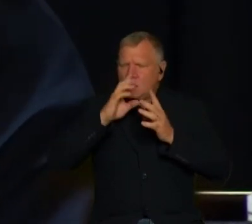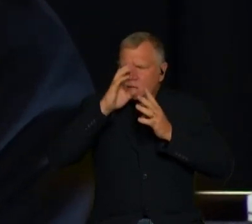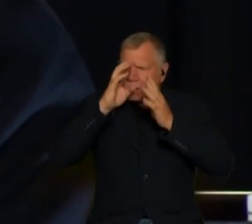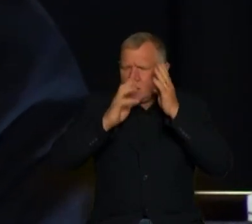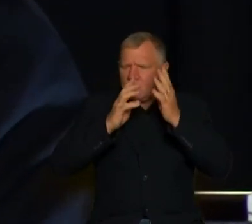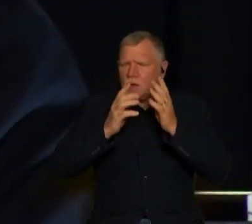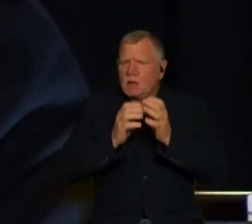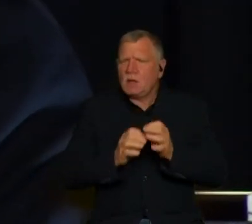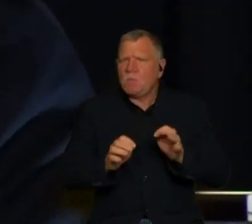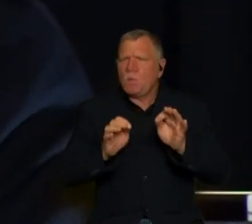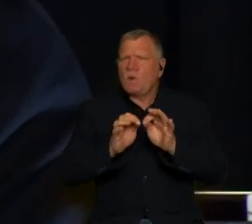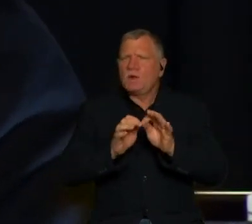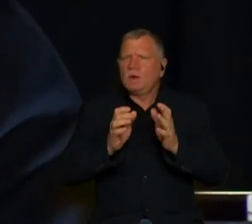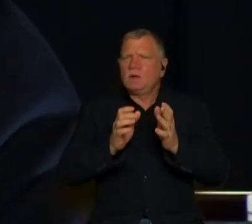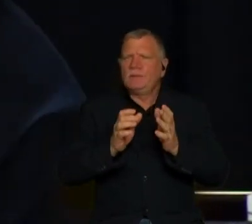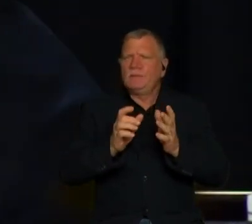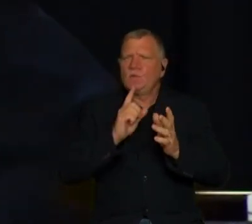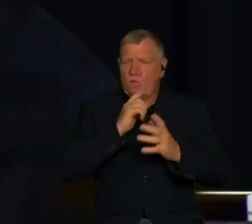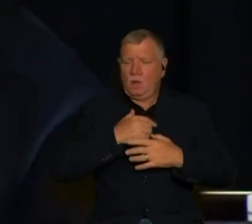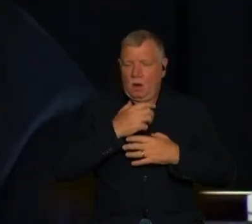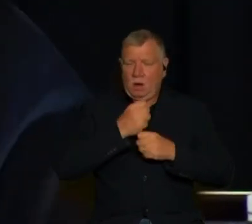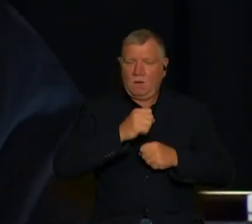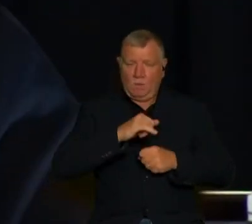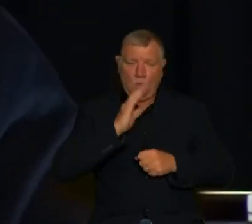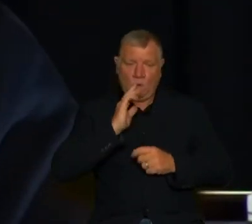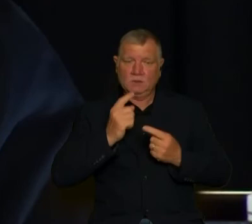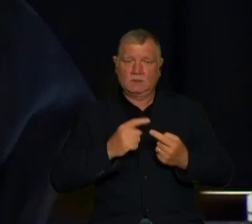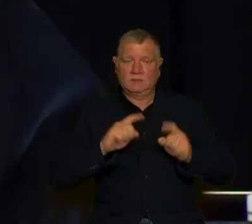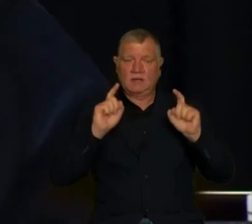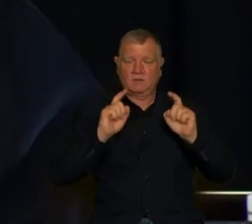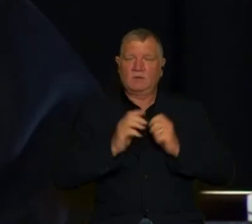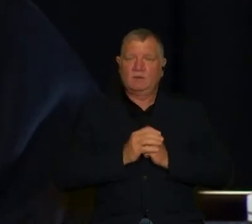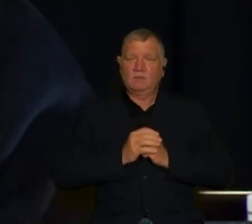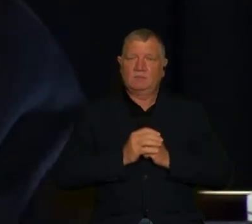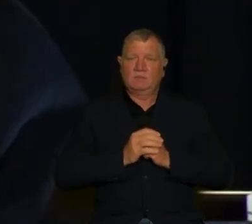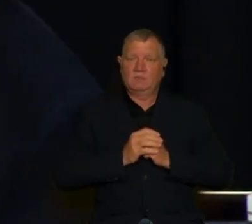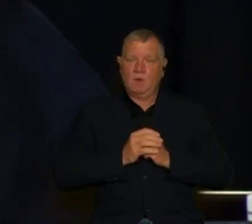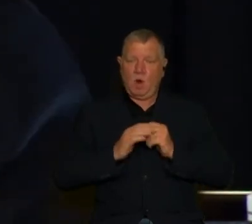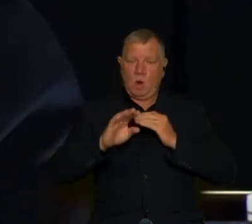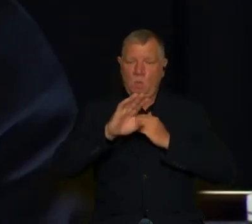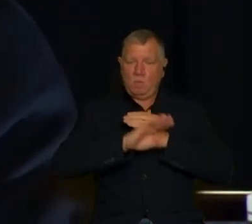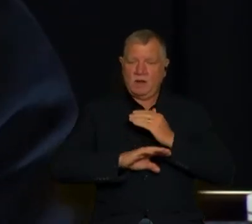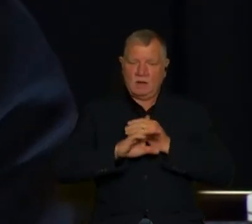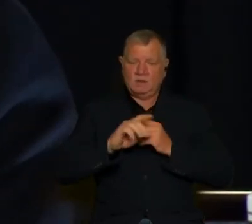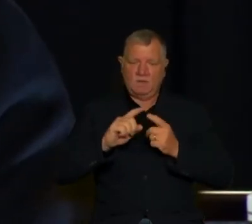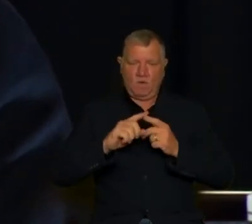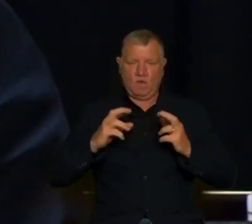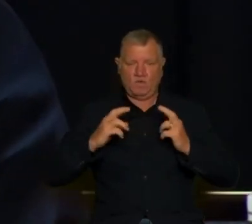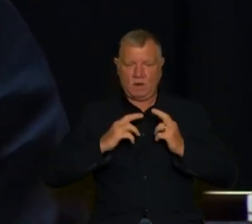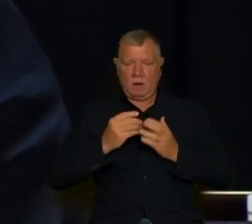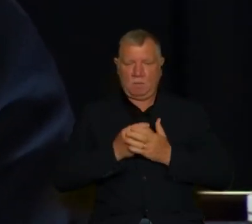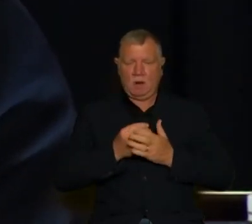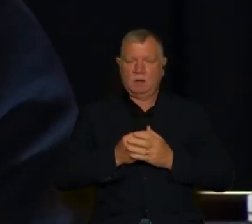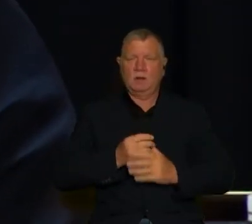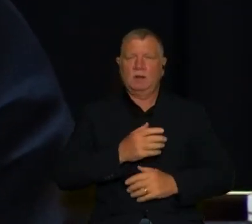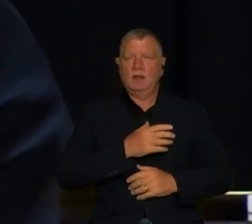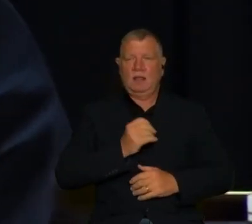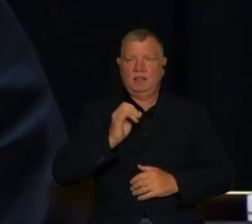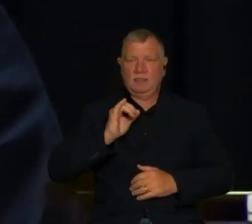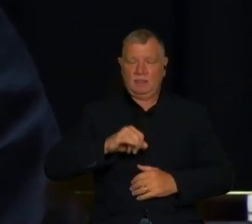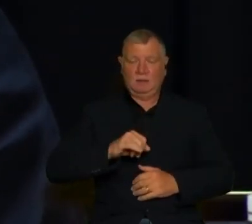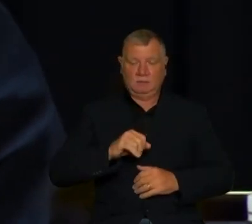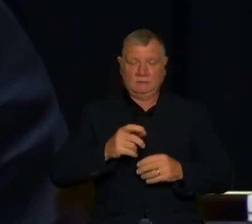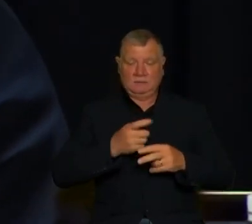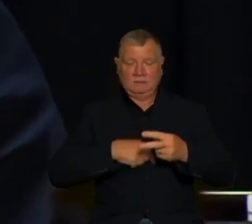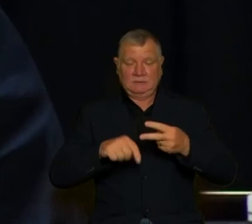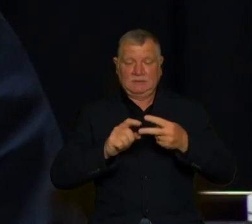creative and important, and I'm confident it's going to be a successful protection of retirees' money. And that's the